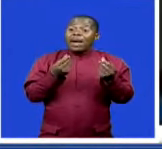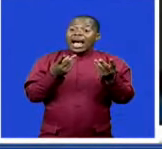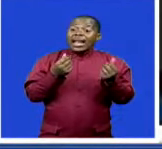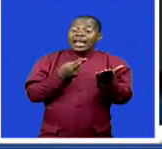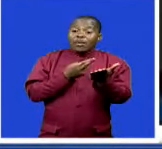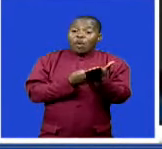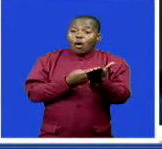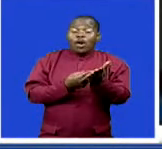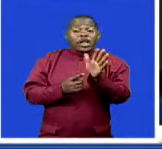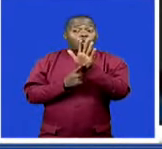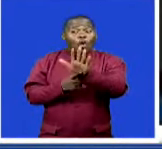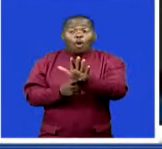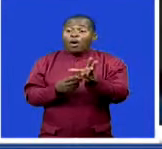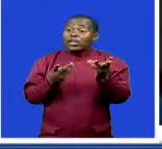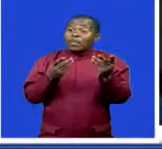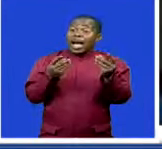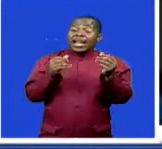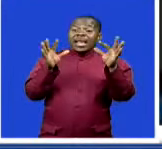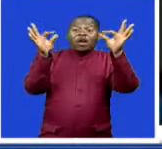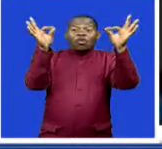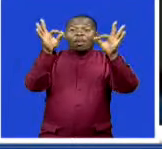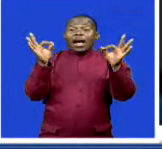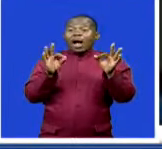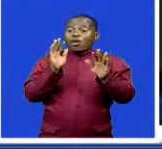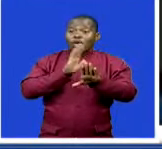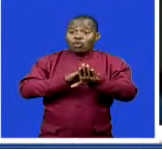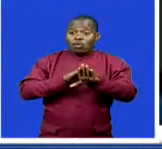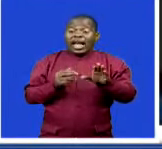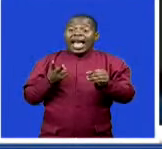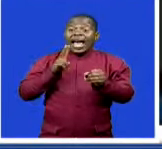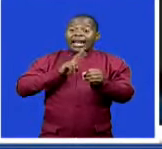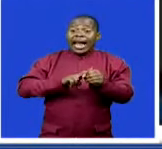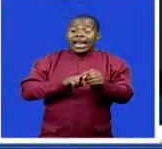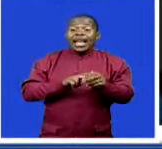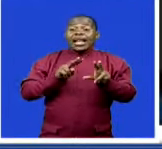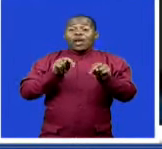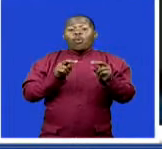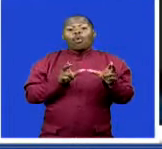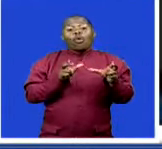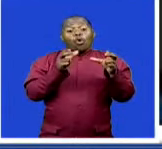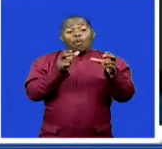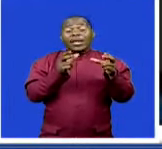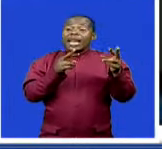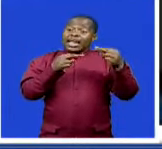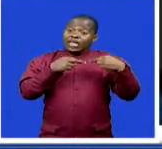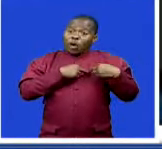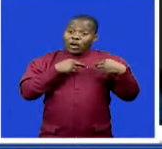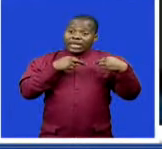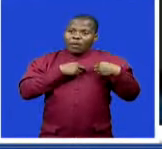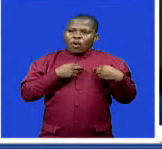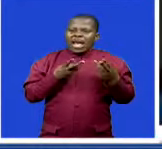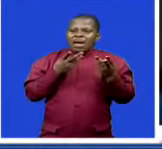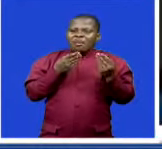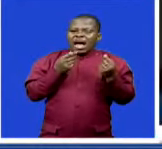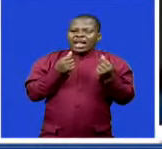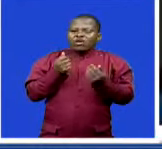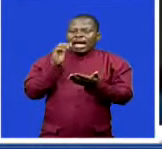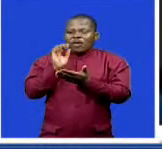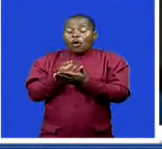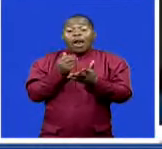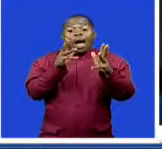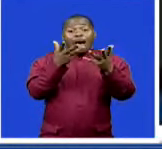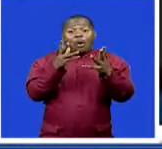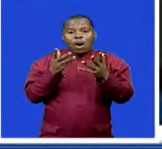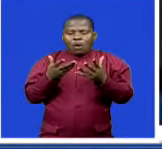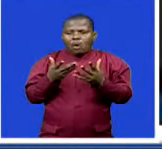elected committee's priority is to find ways of generating revenues for the association, as the outgoing committee financial report